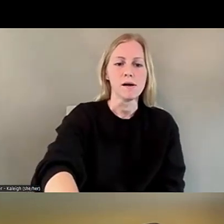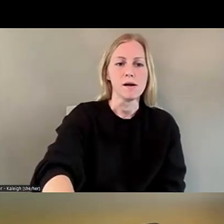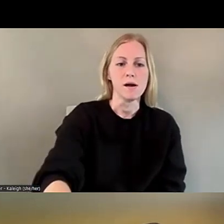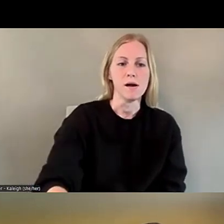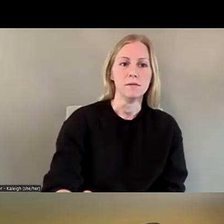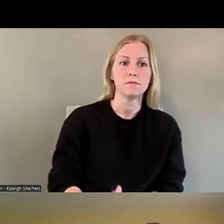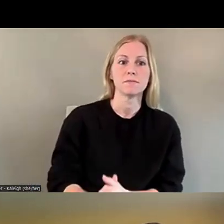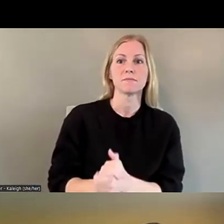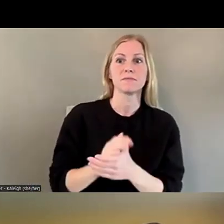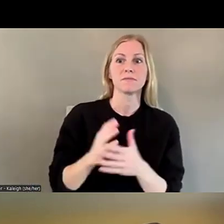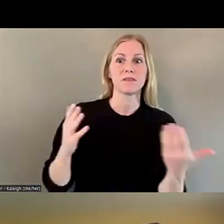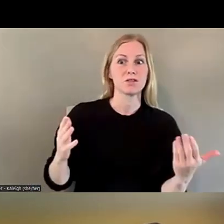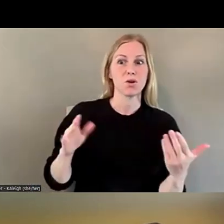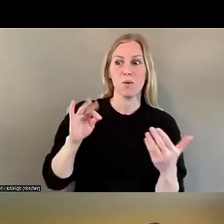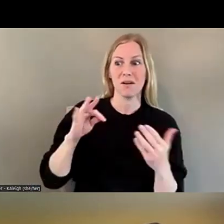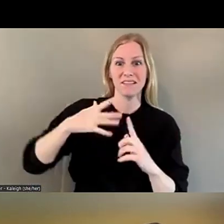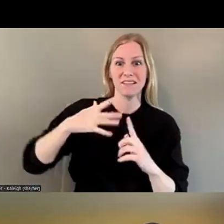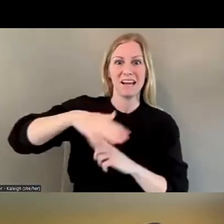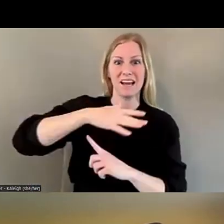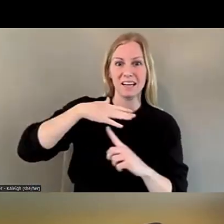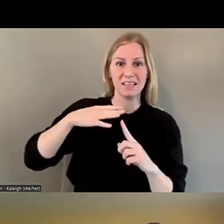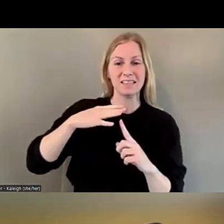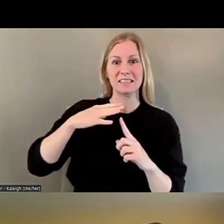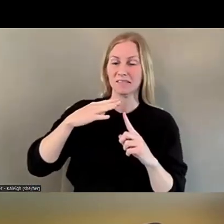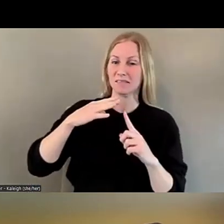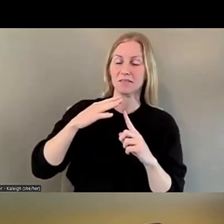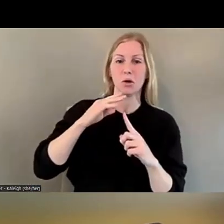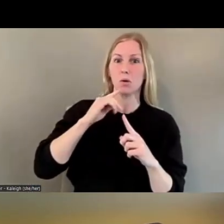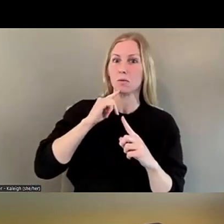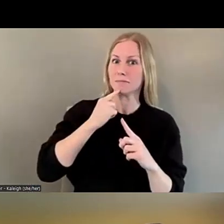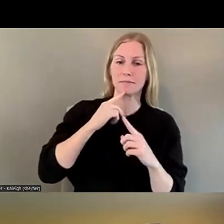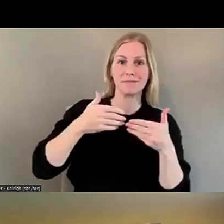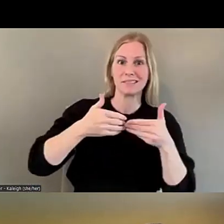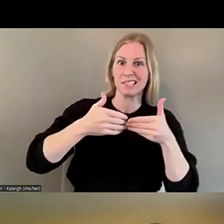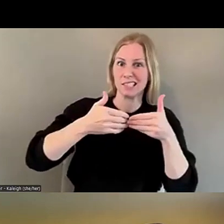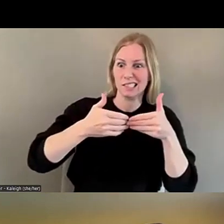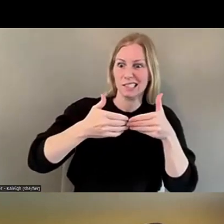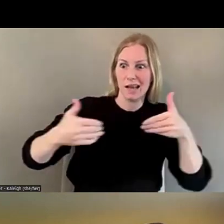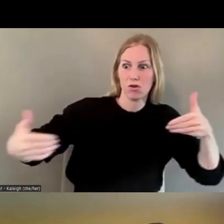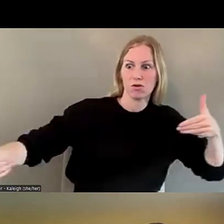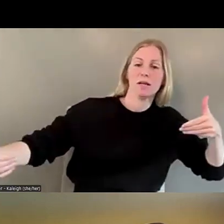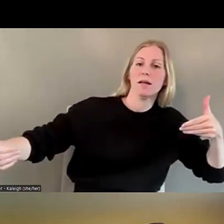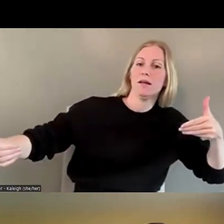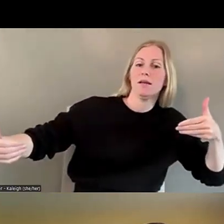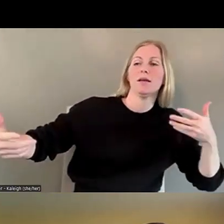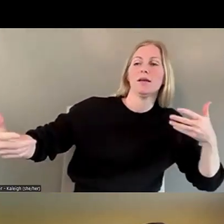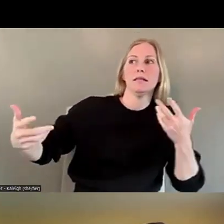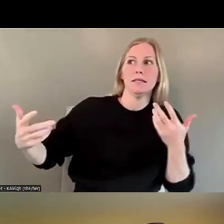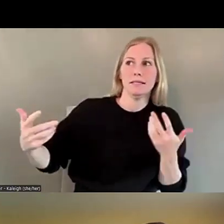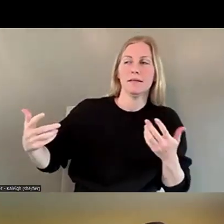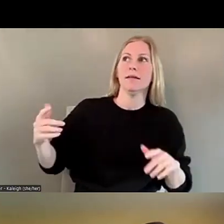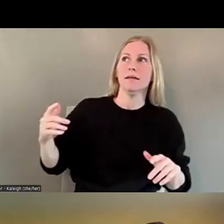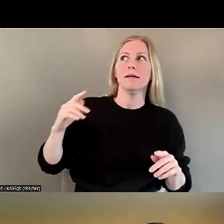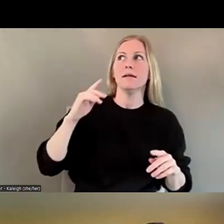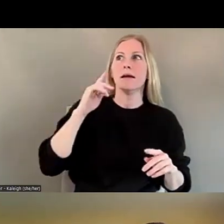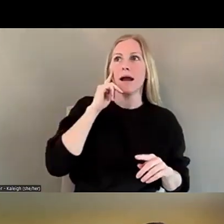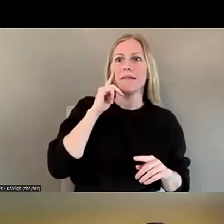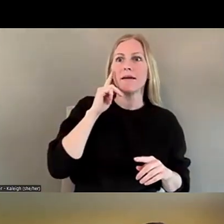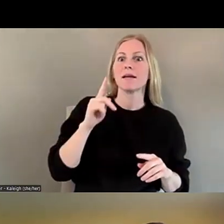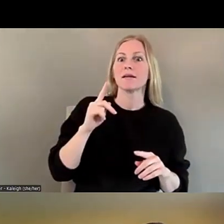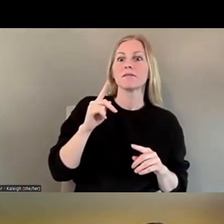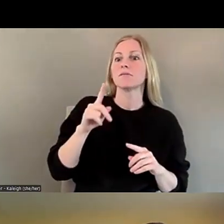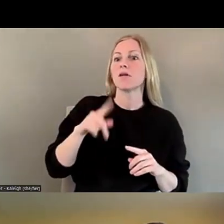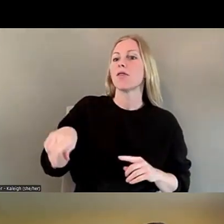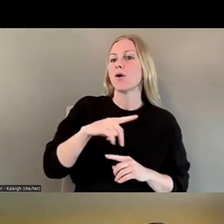more segregated the setting, what I think is those settings should be more